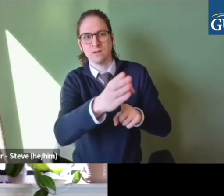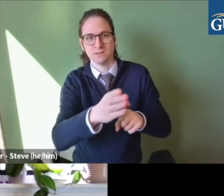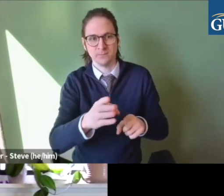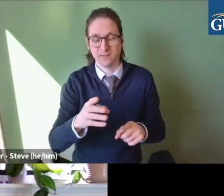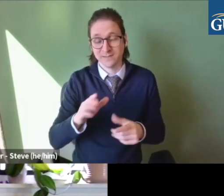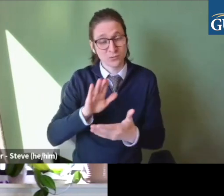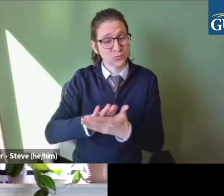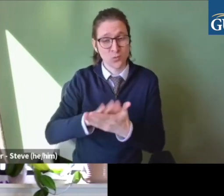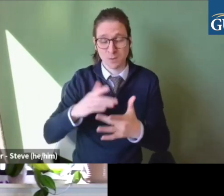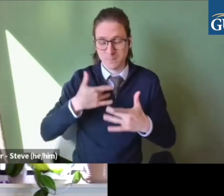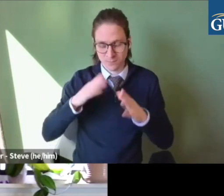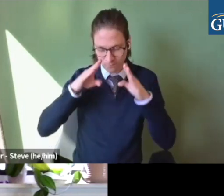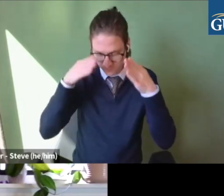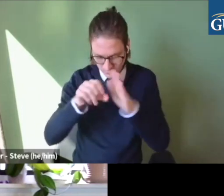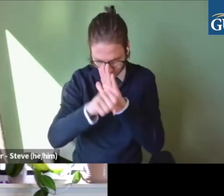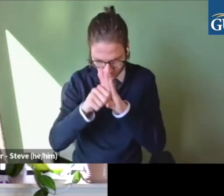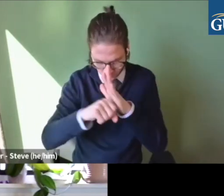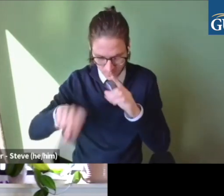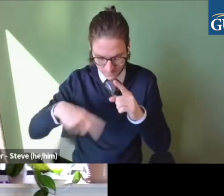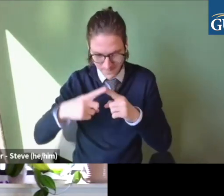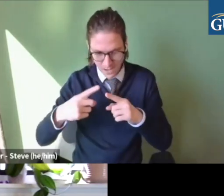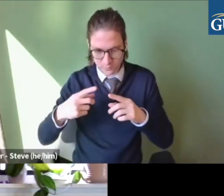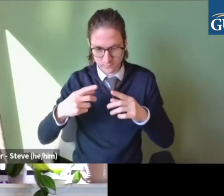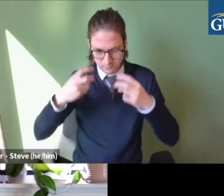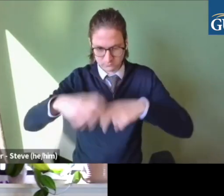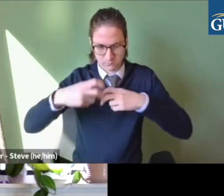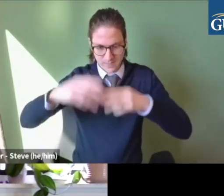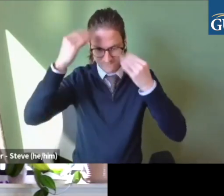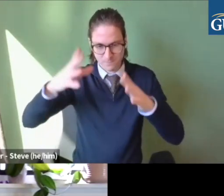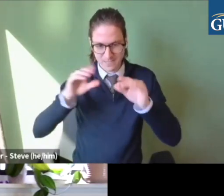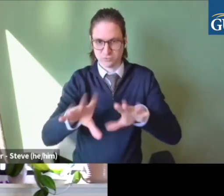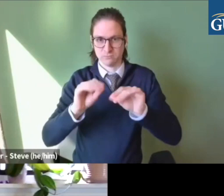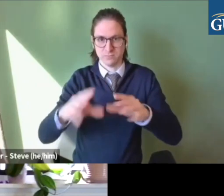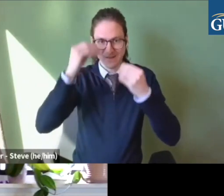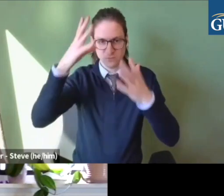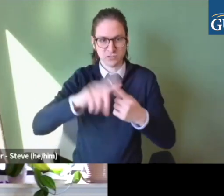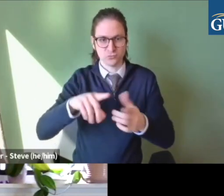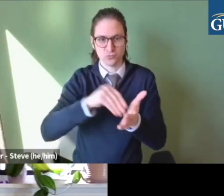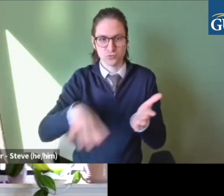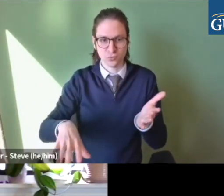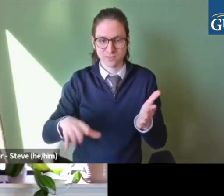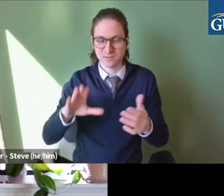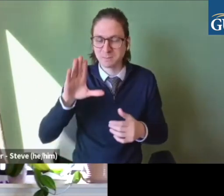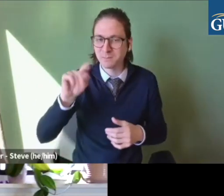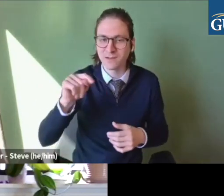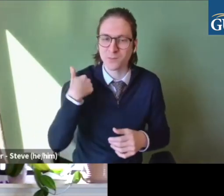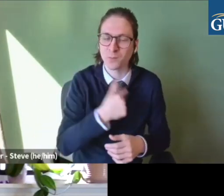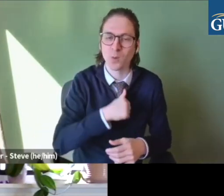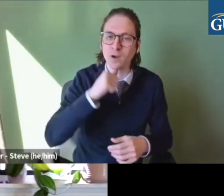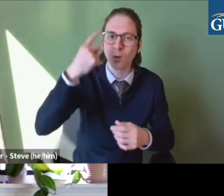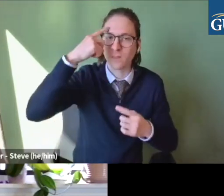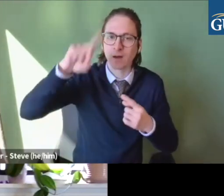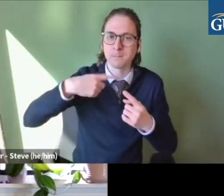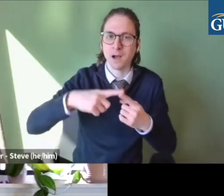which is very important, but we are systematically neglecting how that knowledge then is taken in by